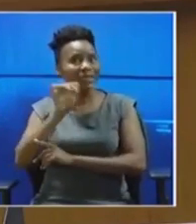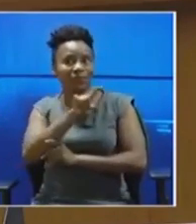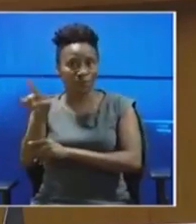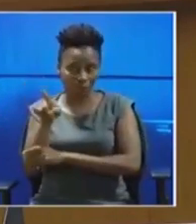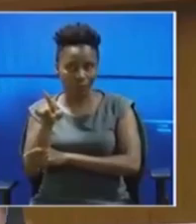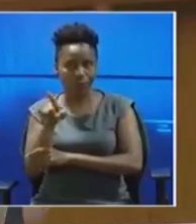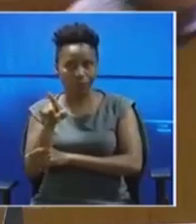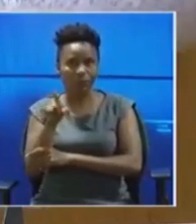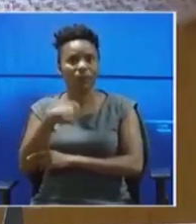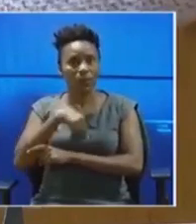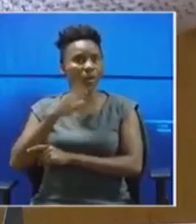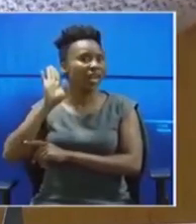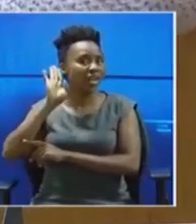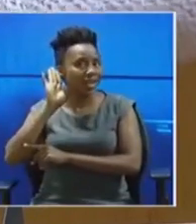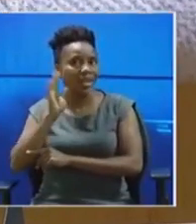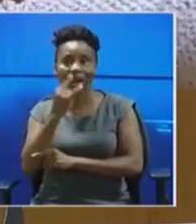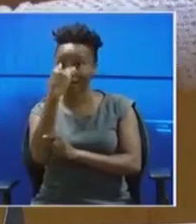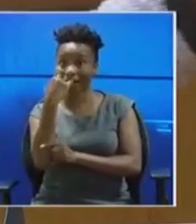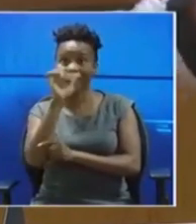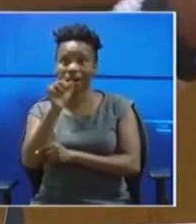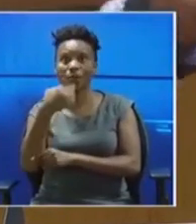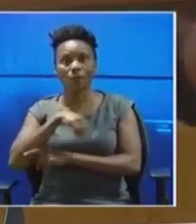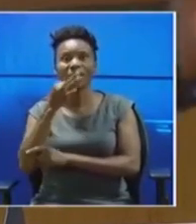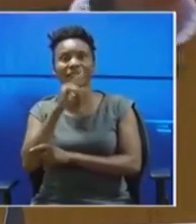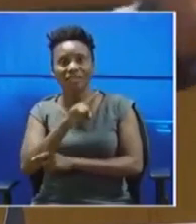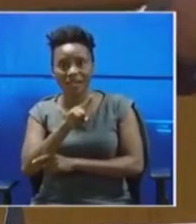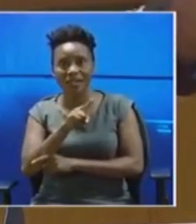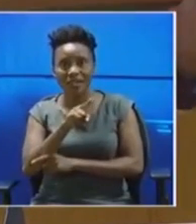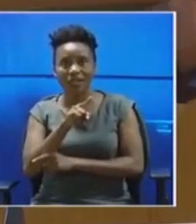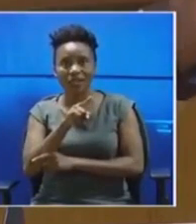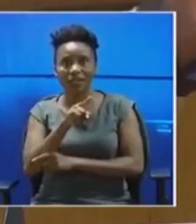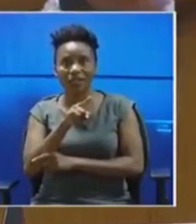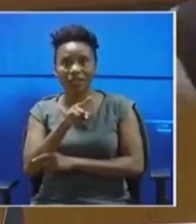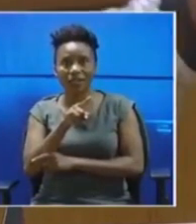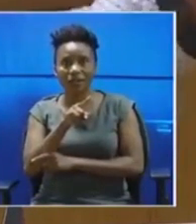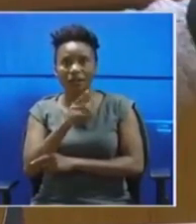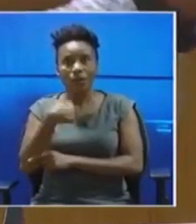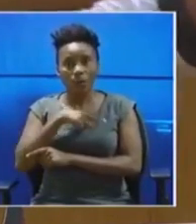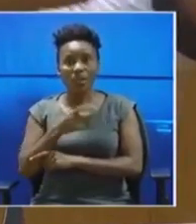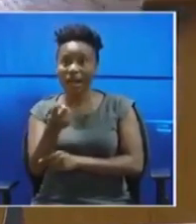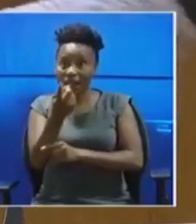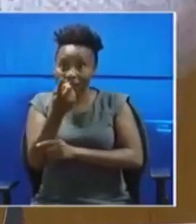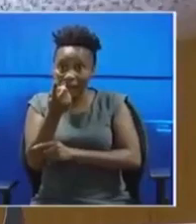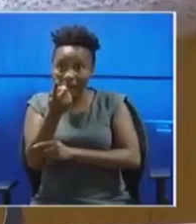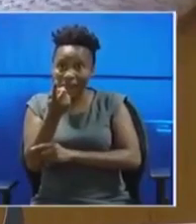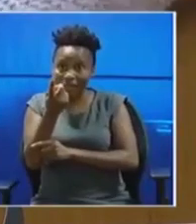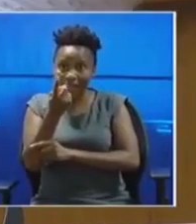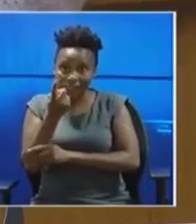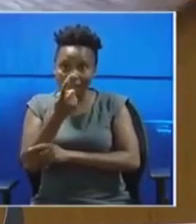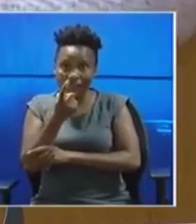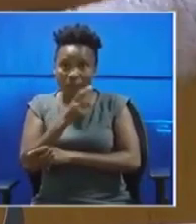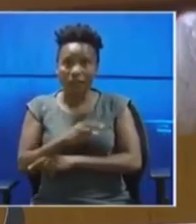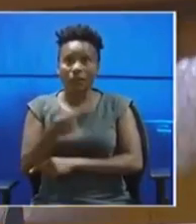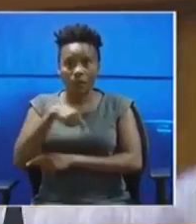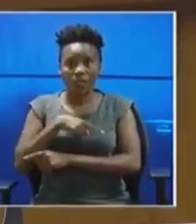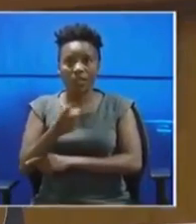people. We hear your cries and we say, "Oh, Sieza, oh, Sieza,